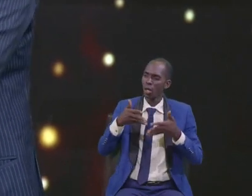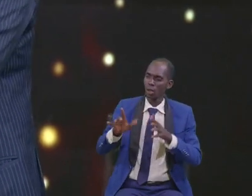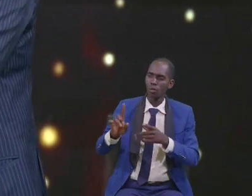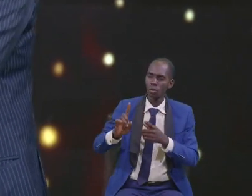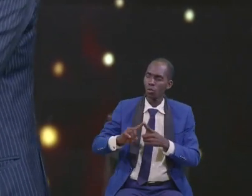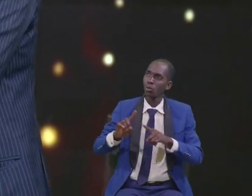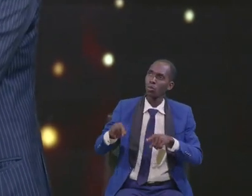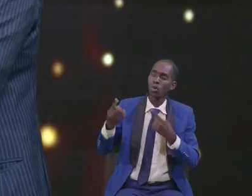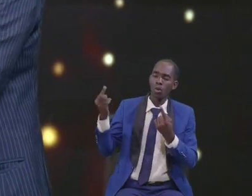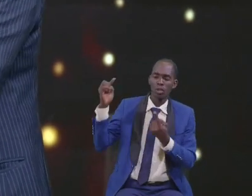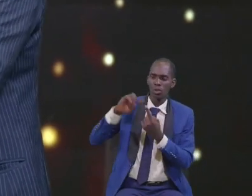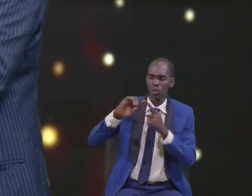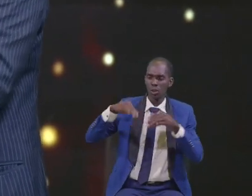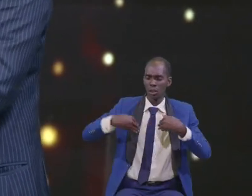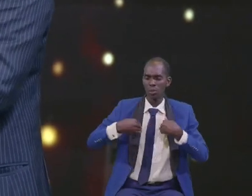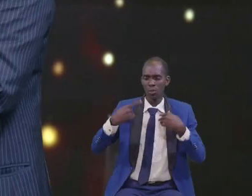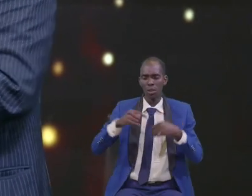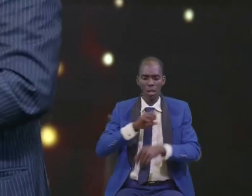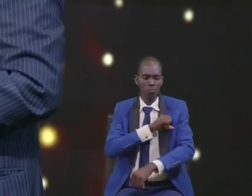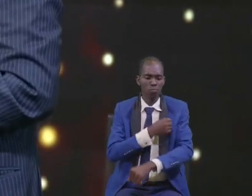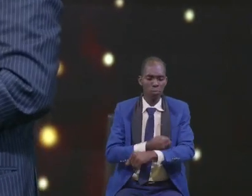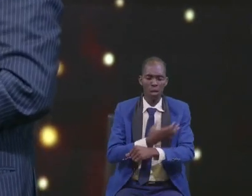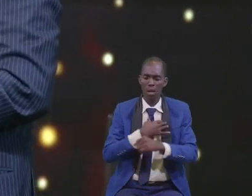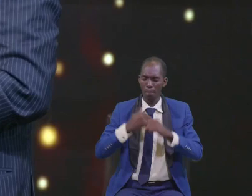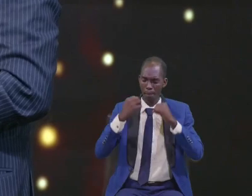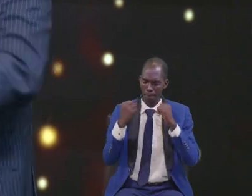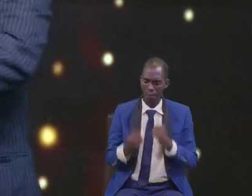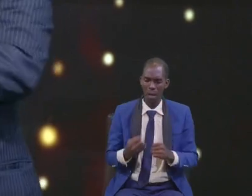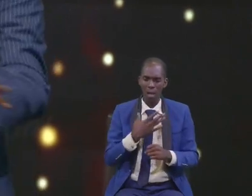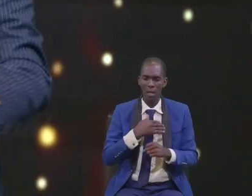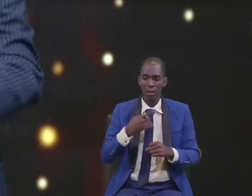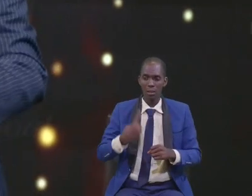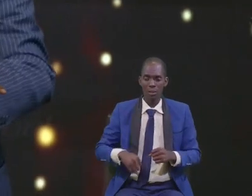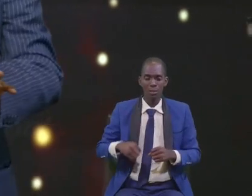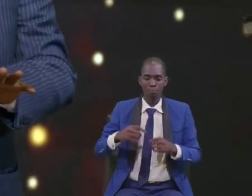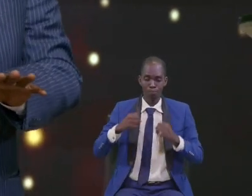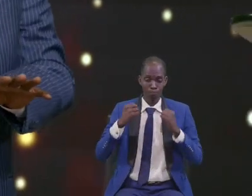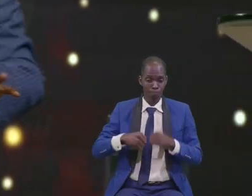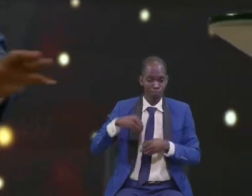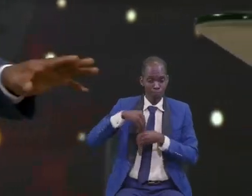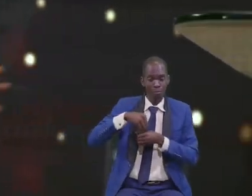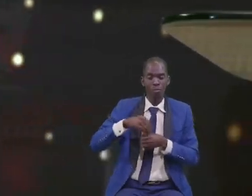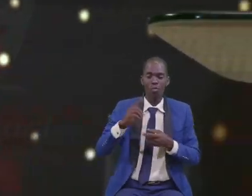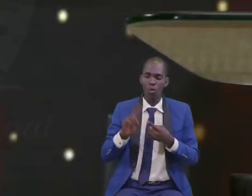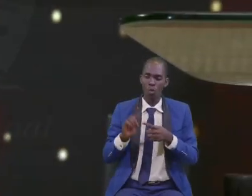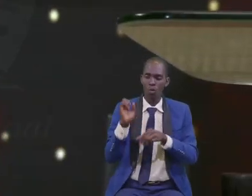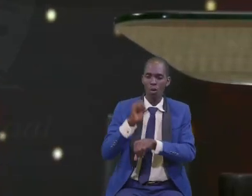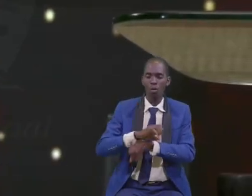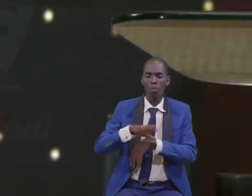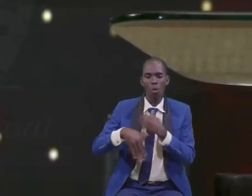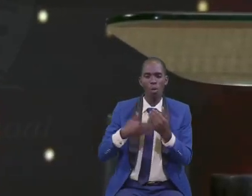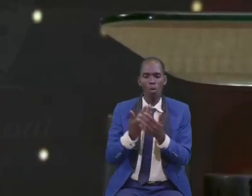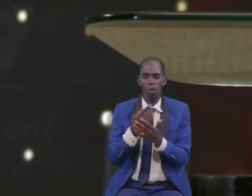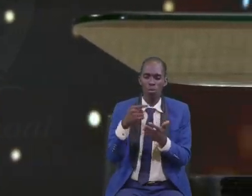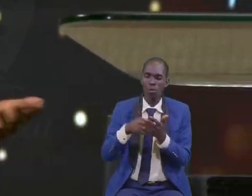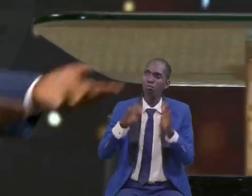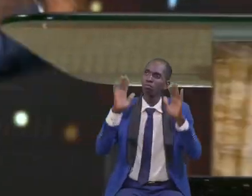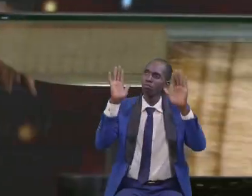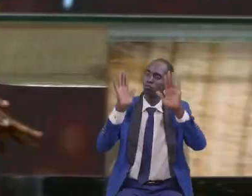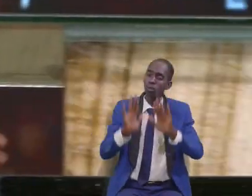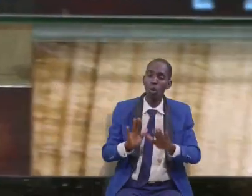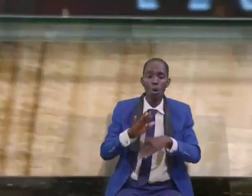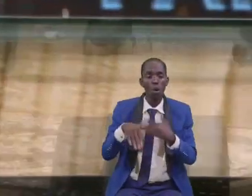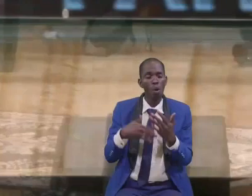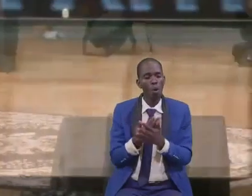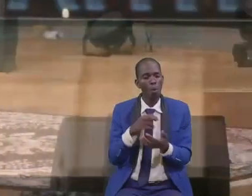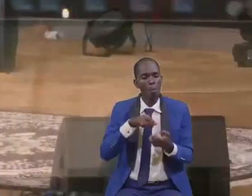give me the strength and the power and the insight to overcome this tribulation, all the things that come after me